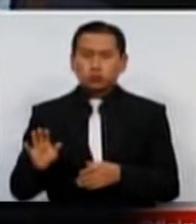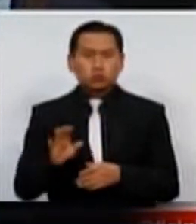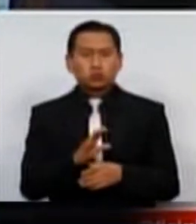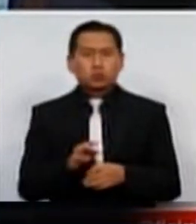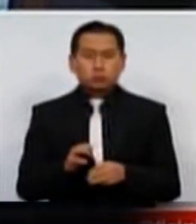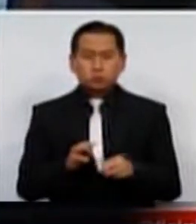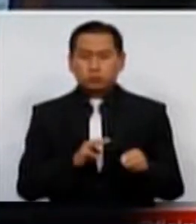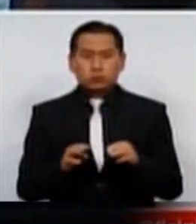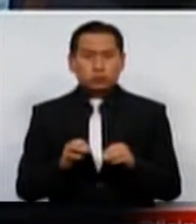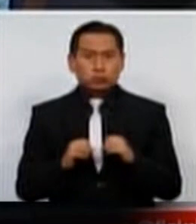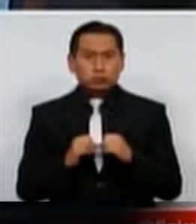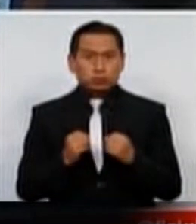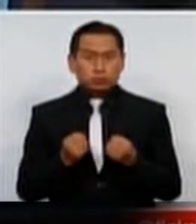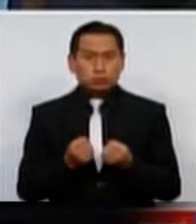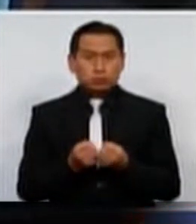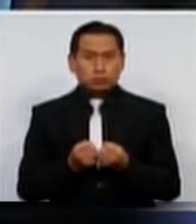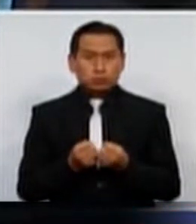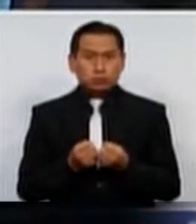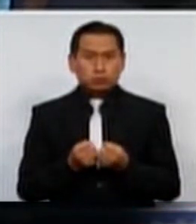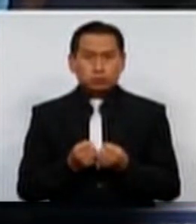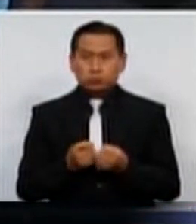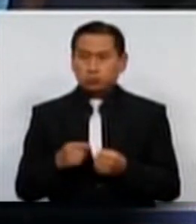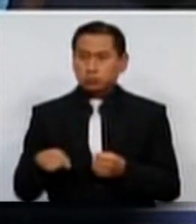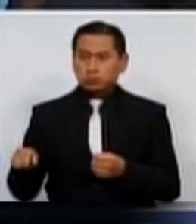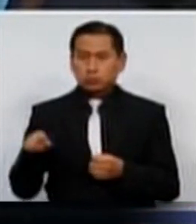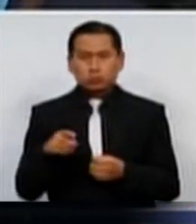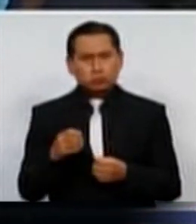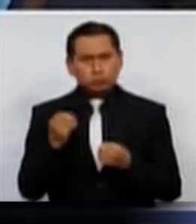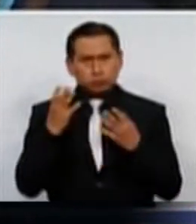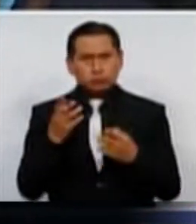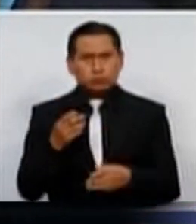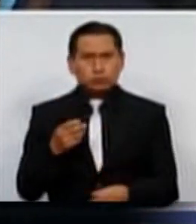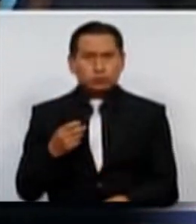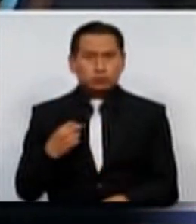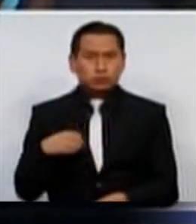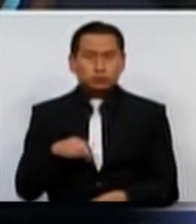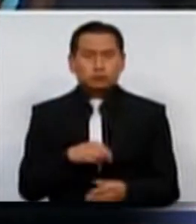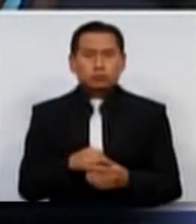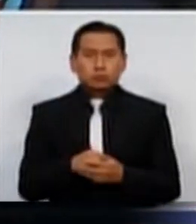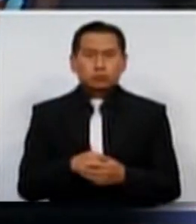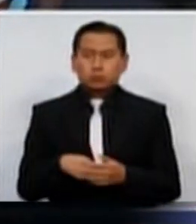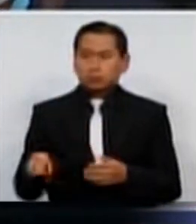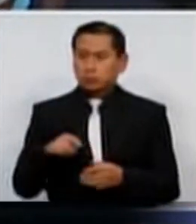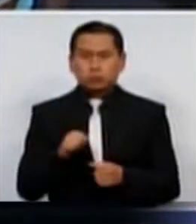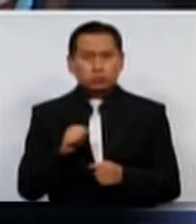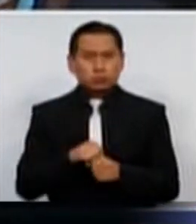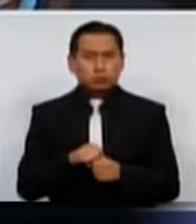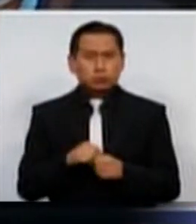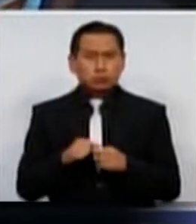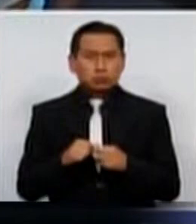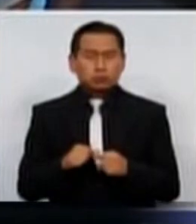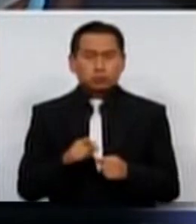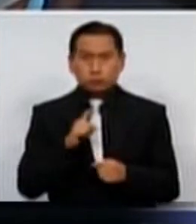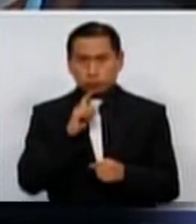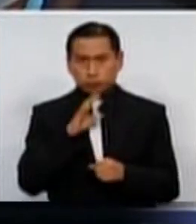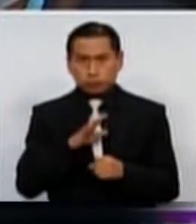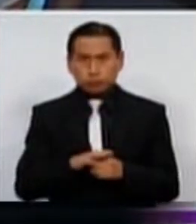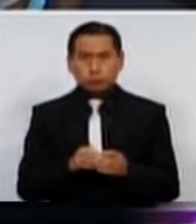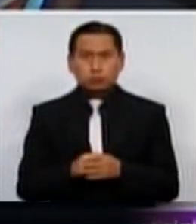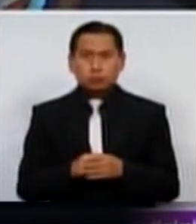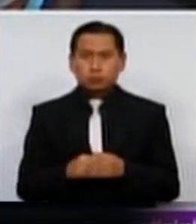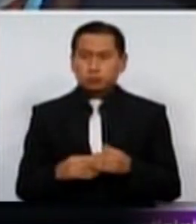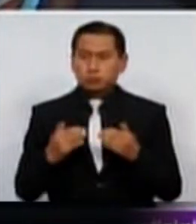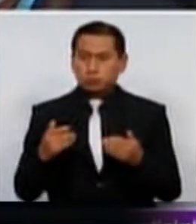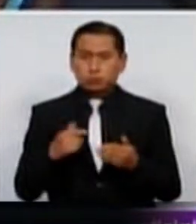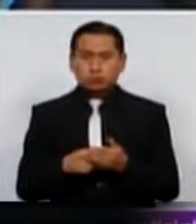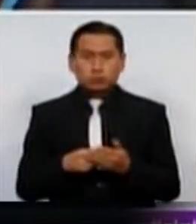of our organization and our grassroots level organizations to which we respond to, we